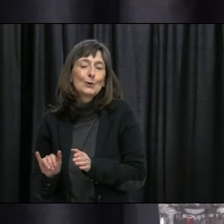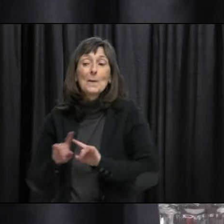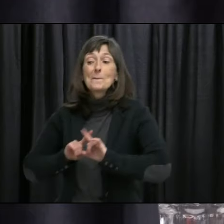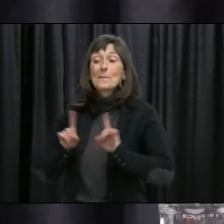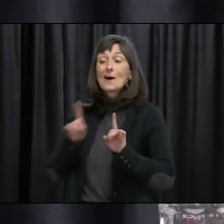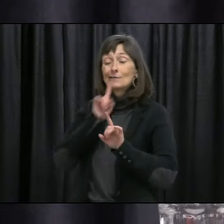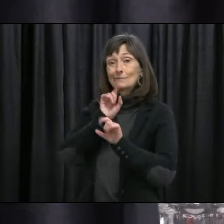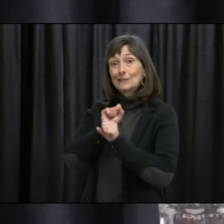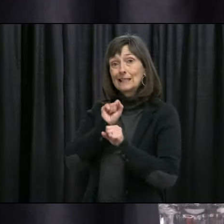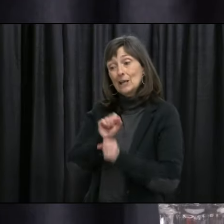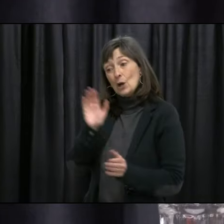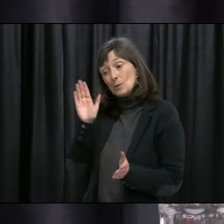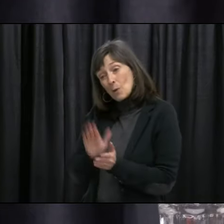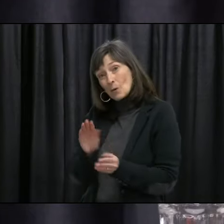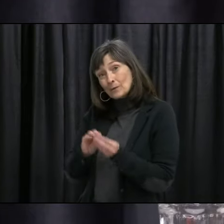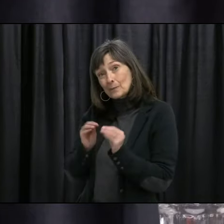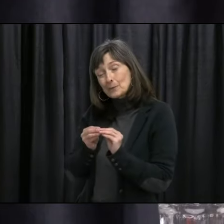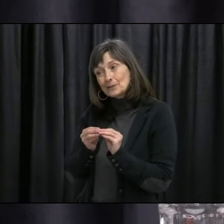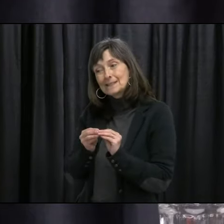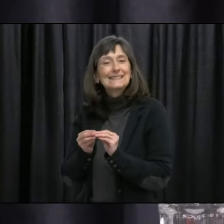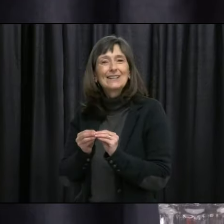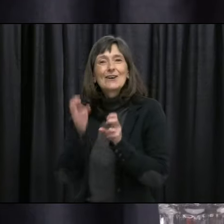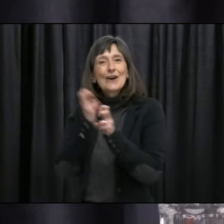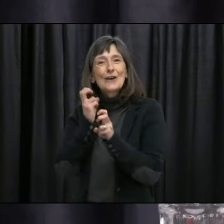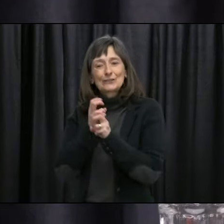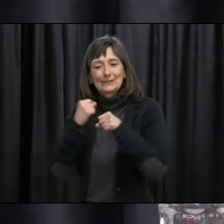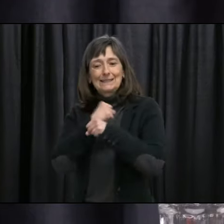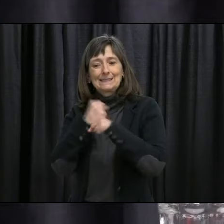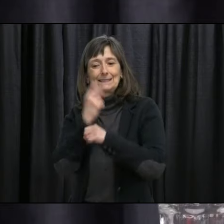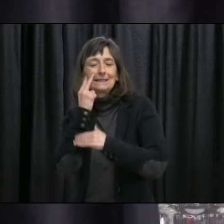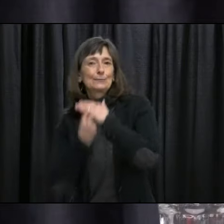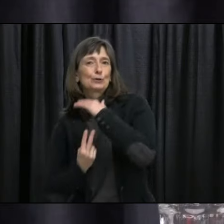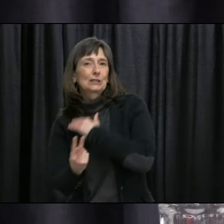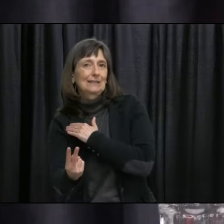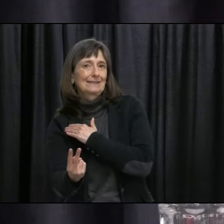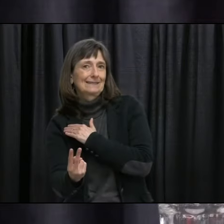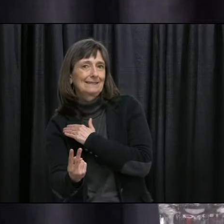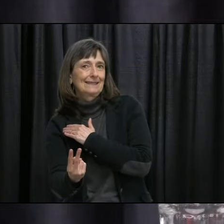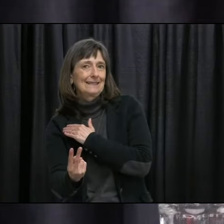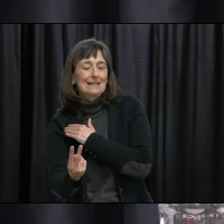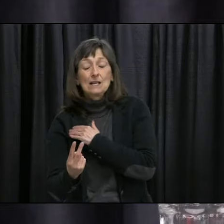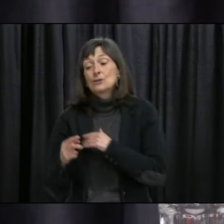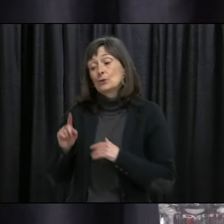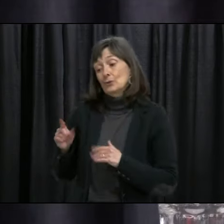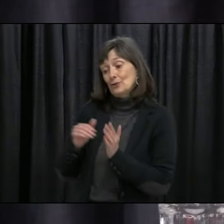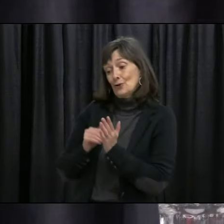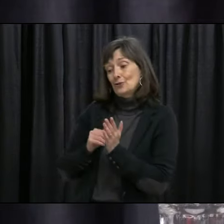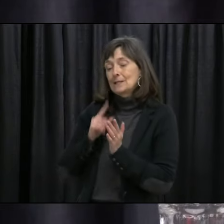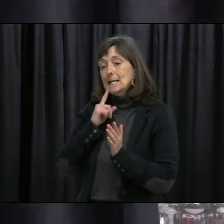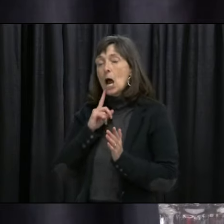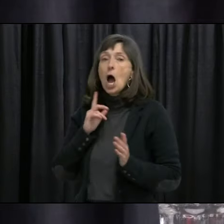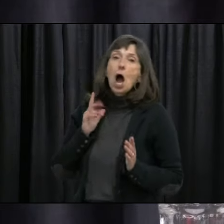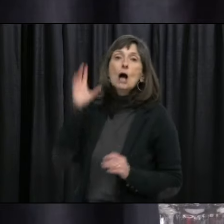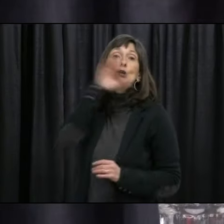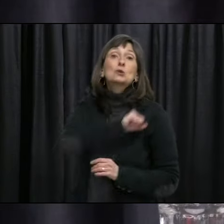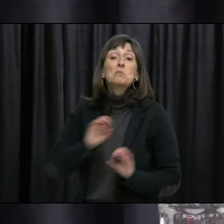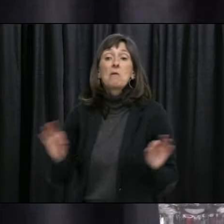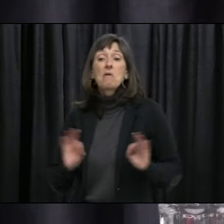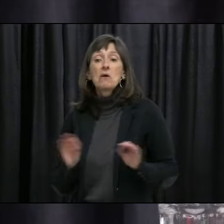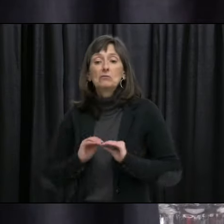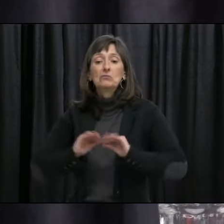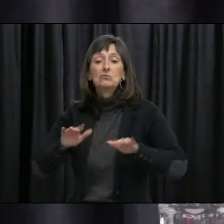the epidemiology of the virus. And it would be very unwise, in his view, to draw any conclusions from such